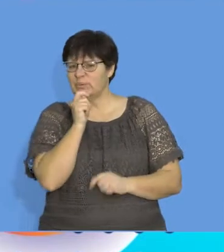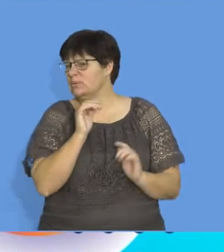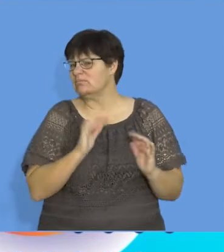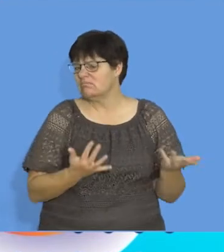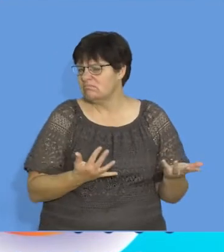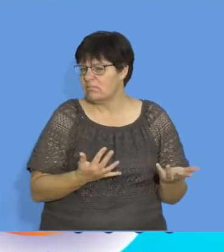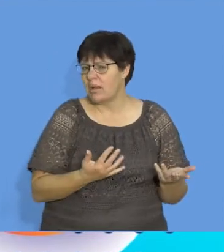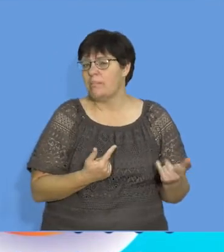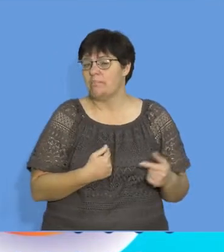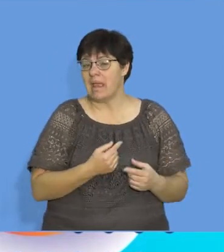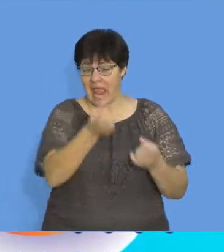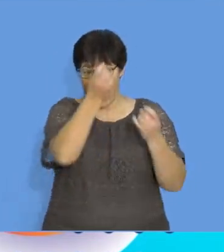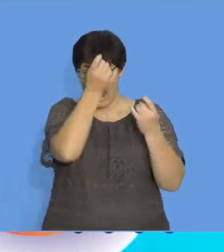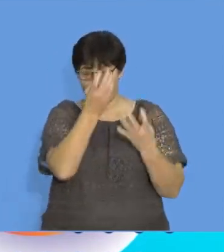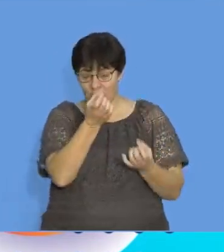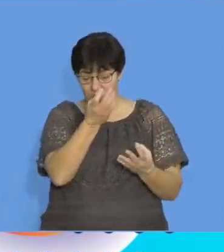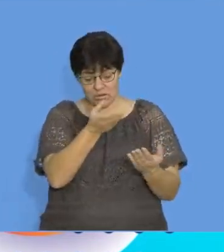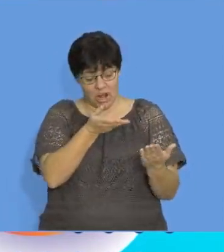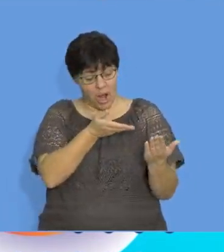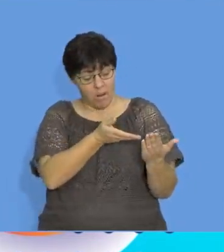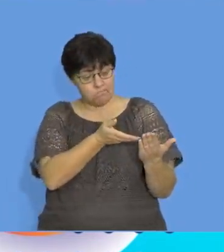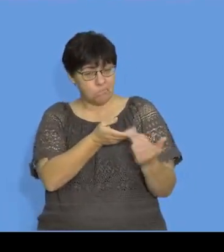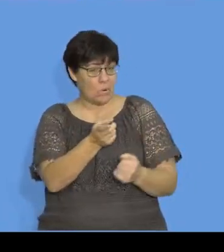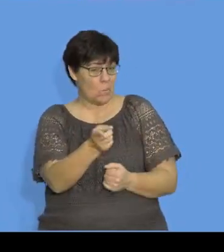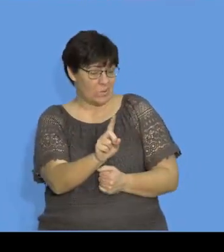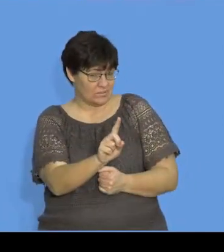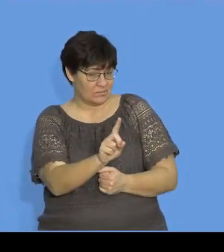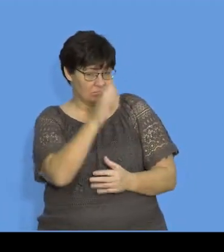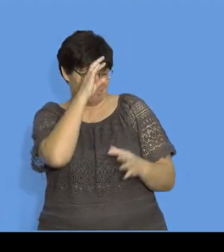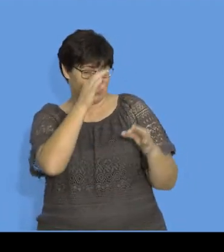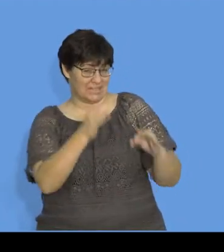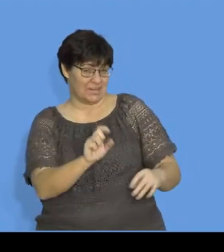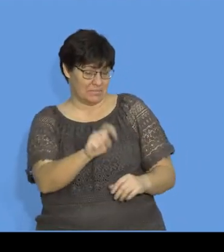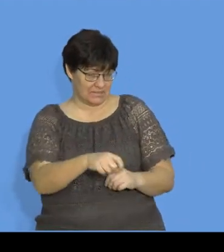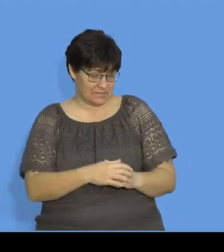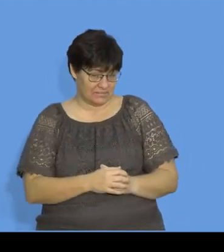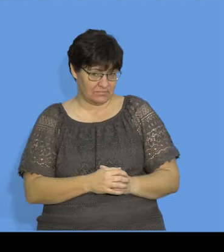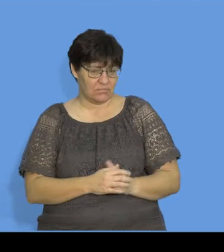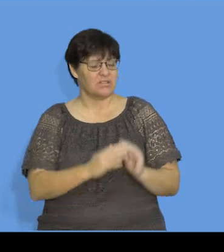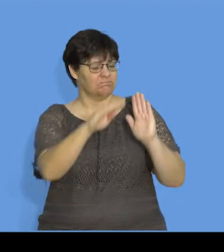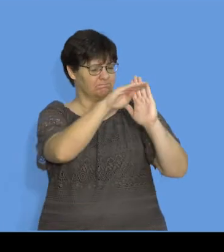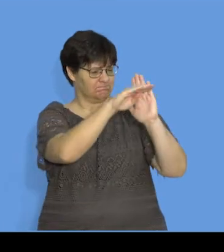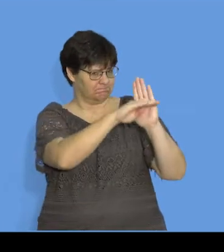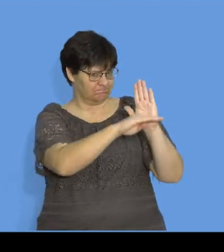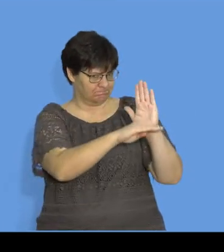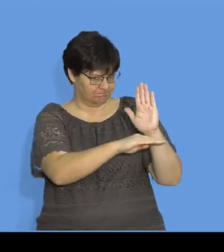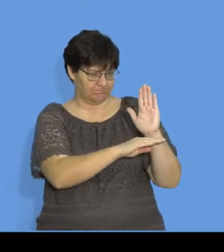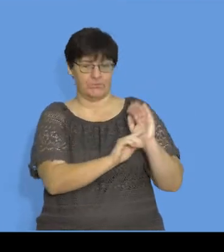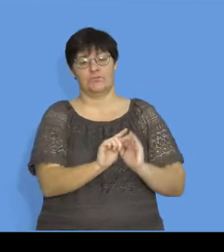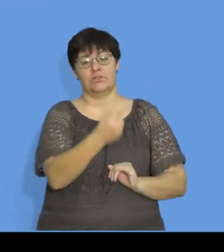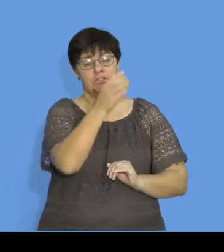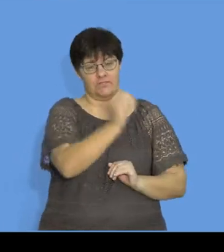what information I have. So, we always write down a list. So